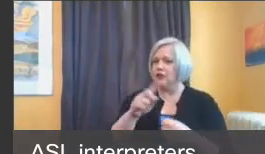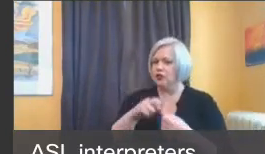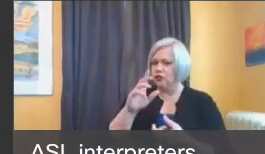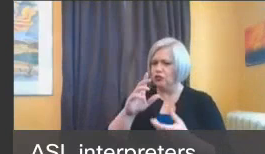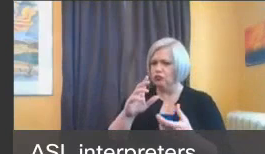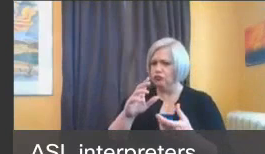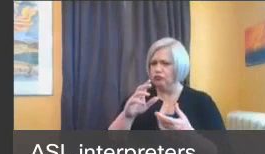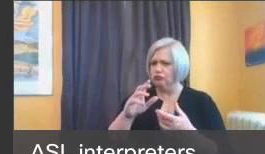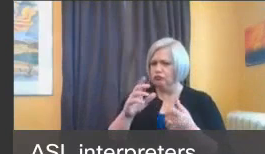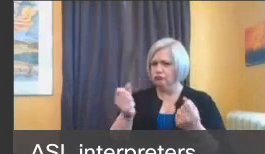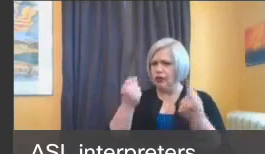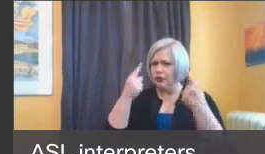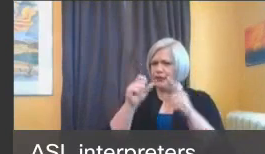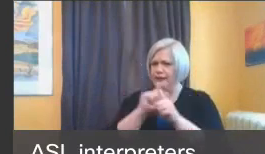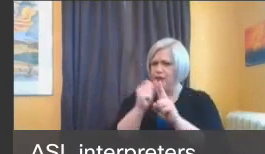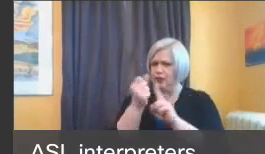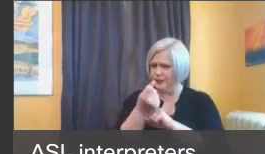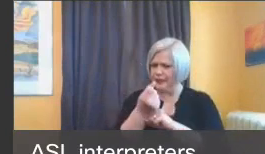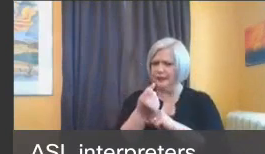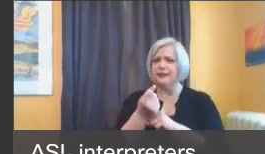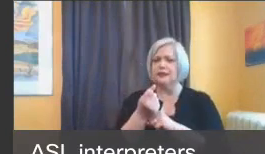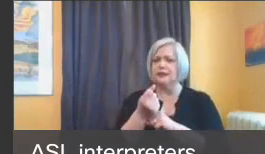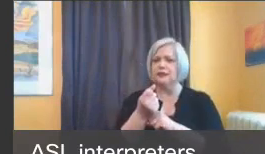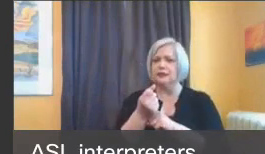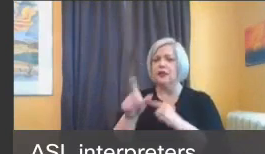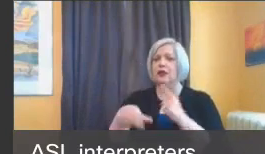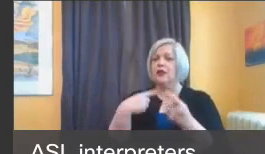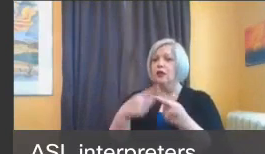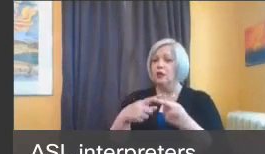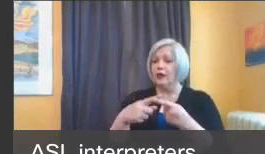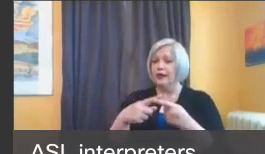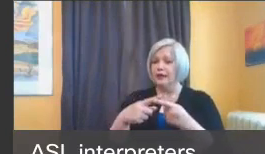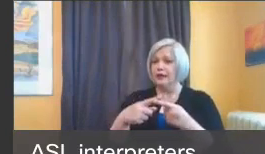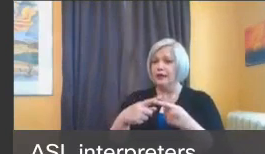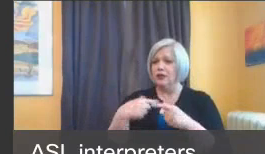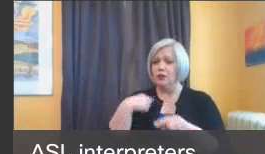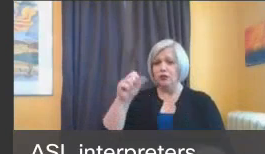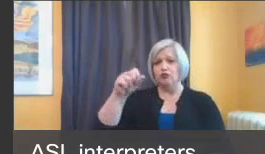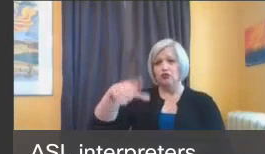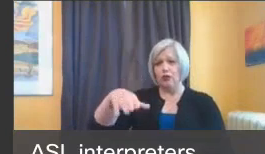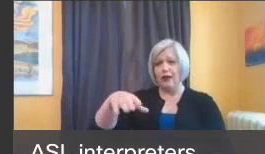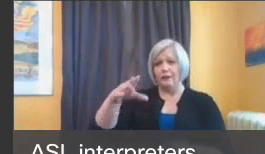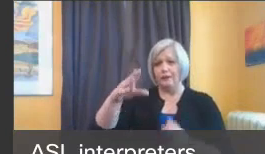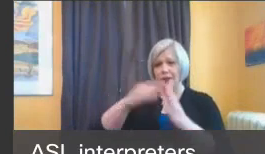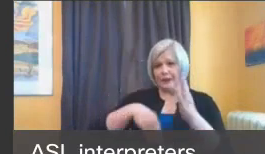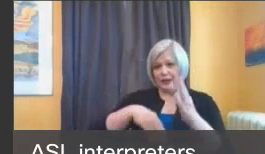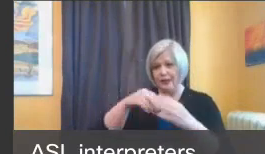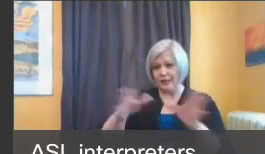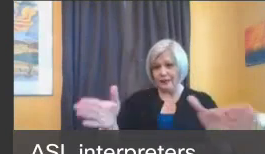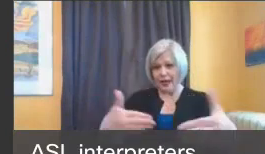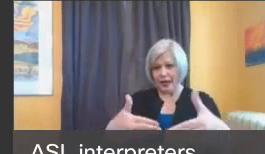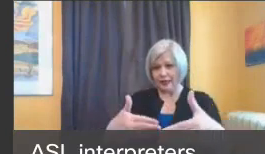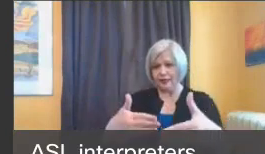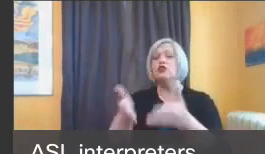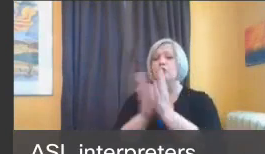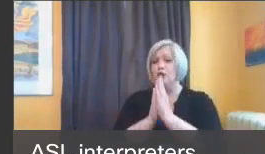the circumstances, when you want to drop off a ballot in a drop box, you have requested an absentee